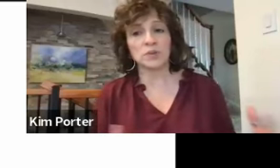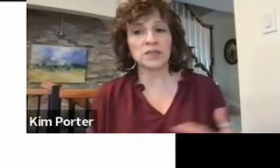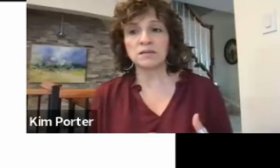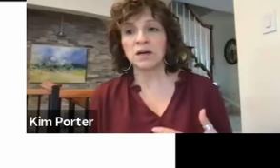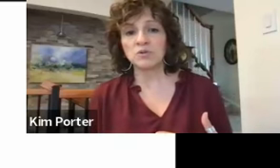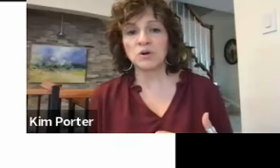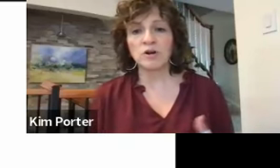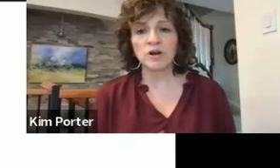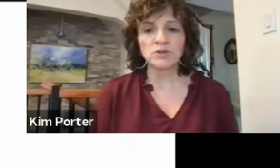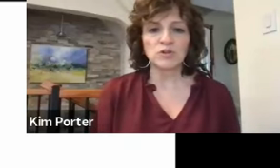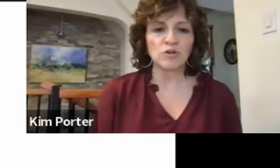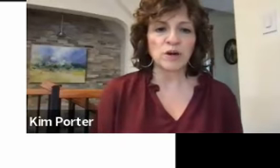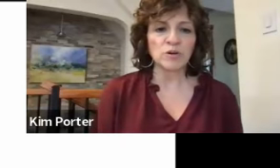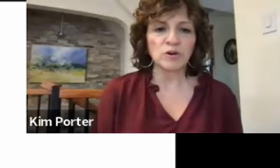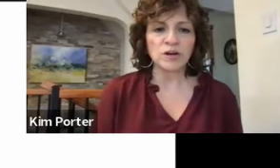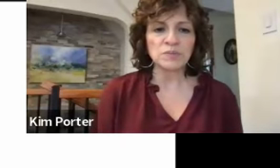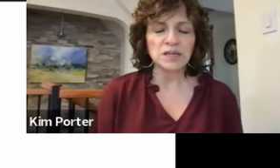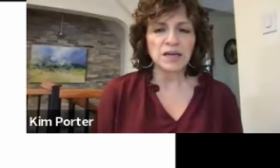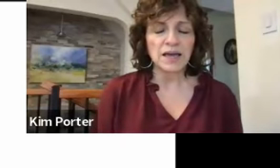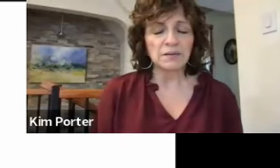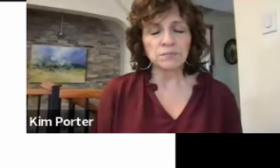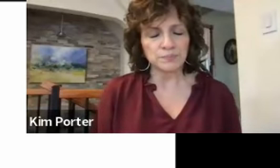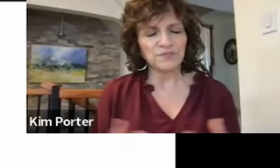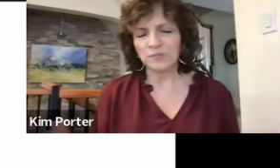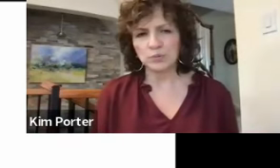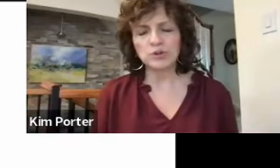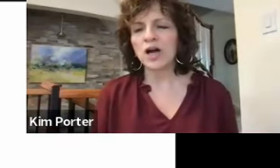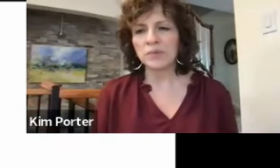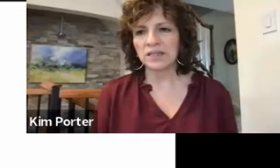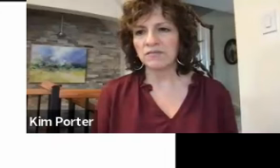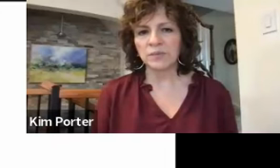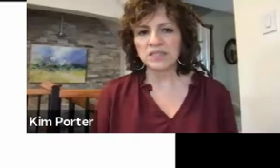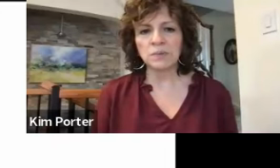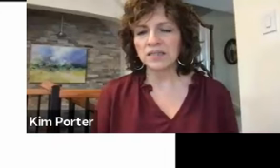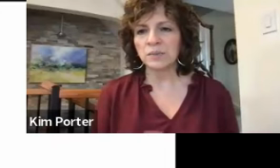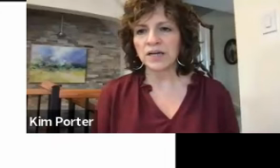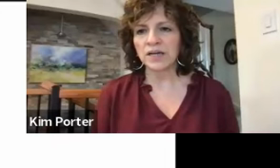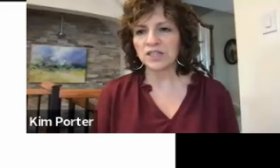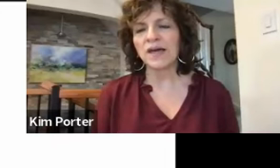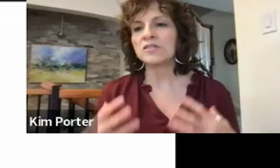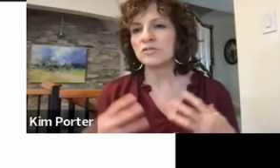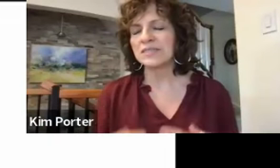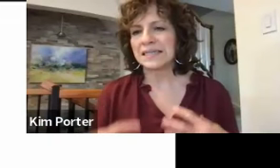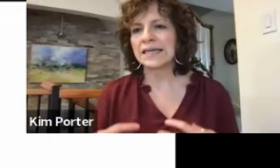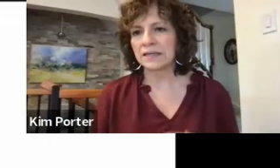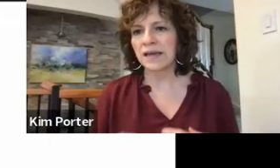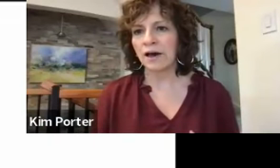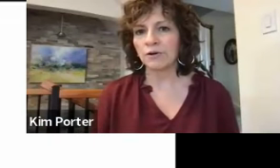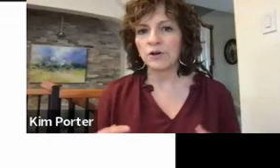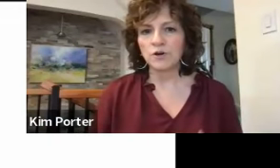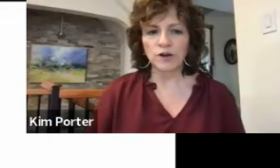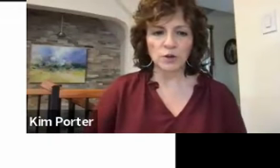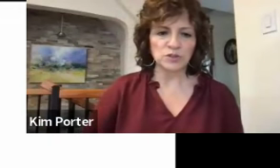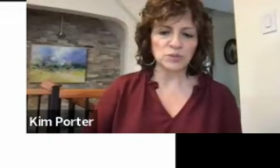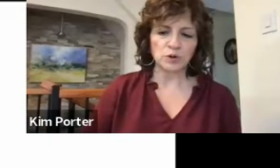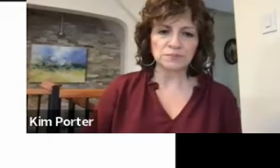not normally come to our programs or know about our programs, and predominantly families impacted by addiction. That's who's seeking us